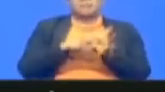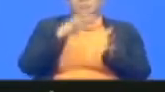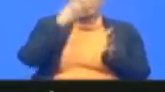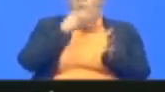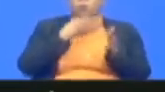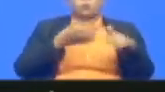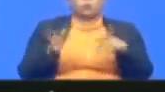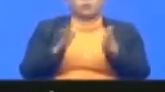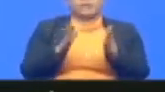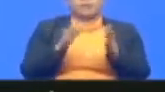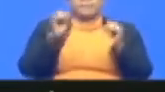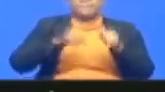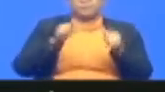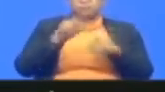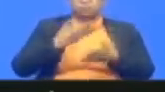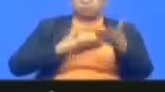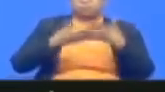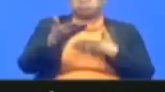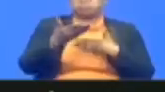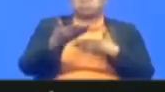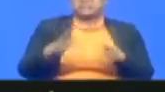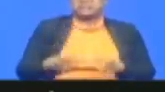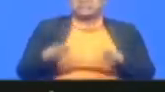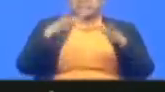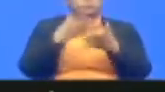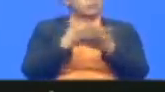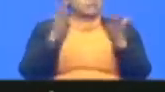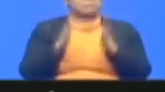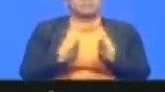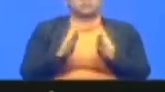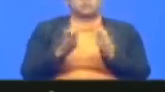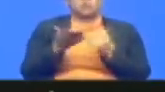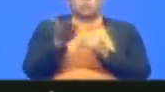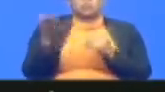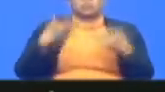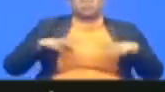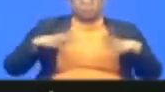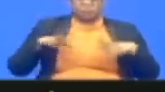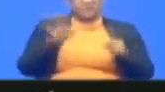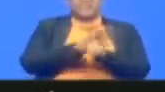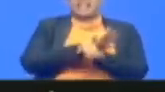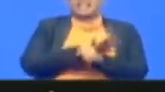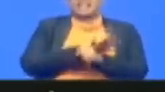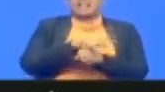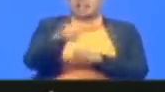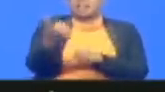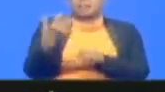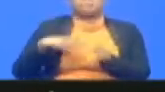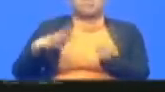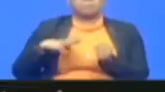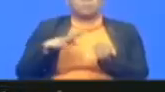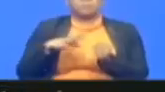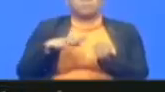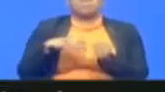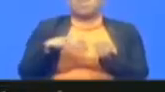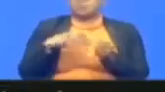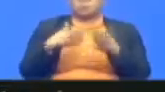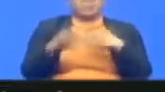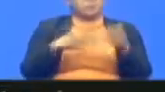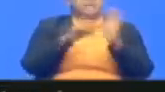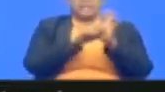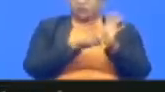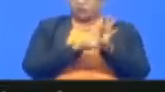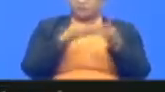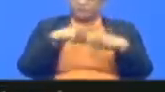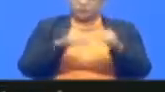could give cylinders to anybody, and those people, they were just filling other people's cylinders illegally. And it was very difficult